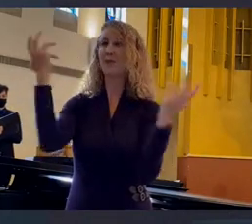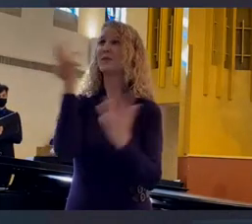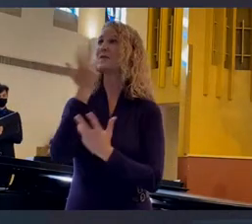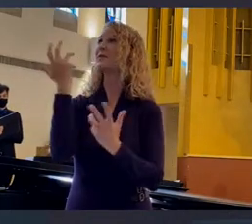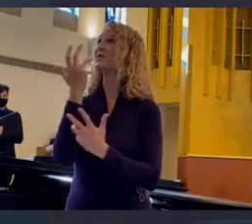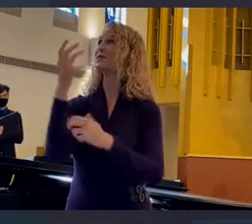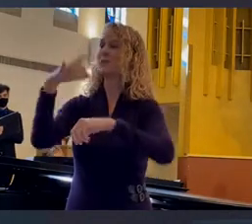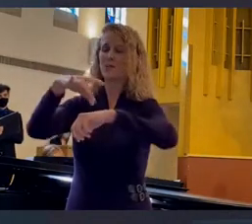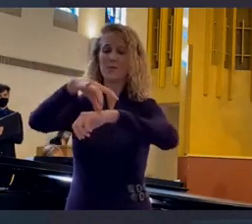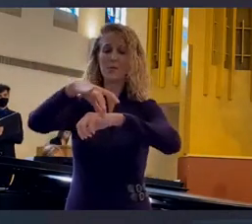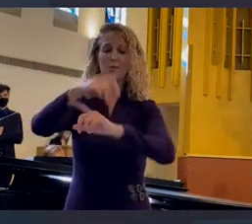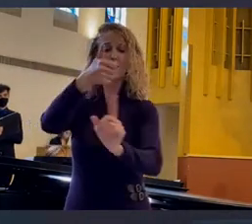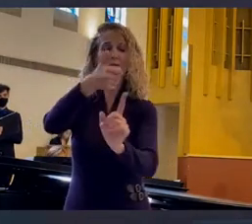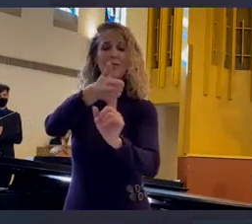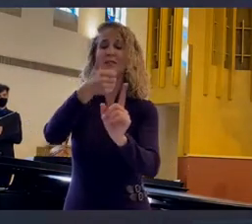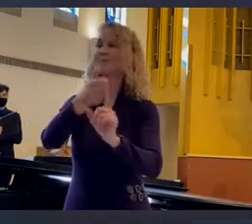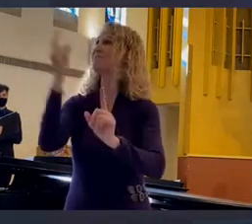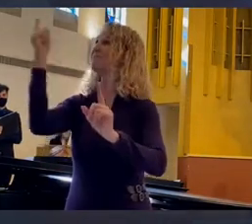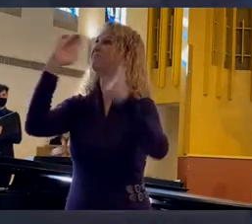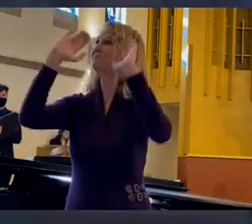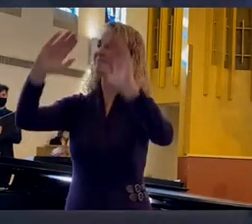earth. And renew.